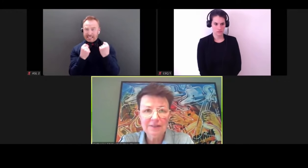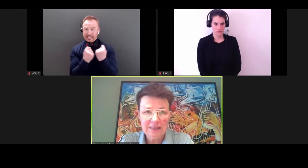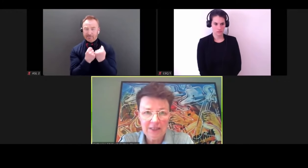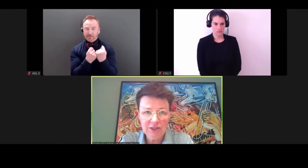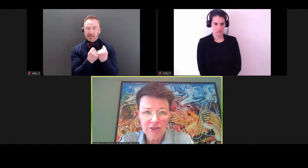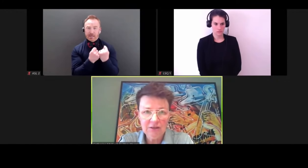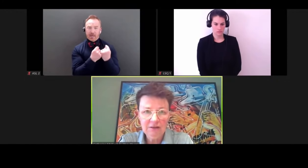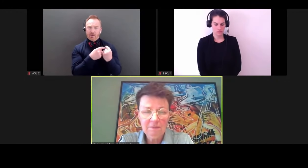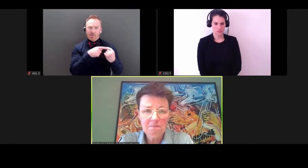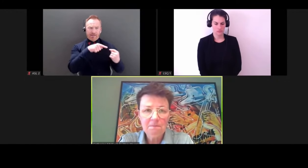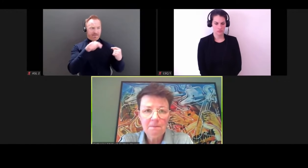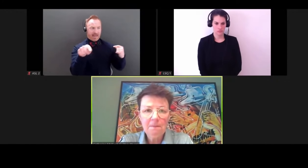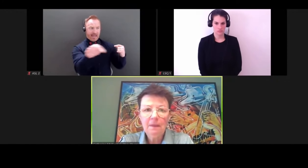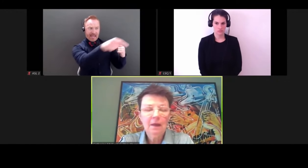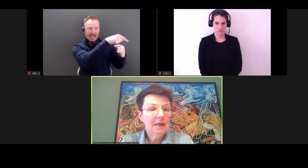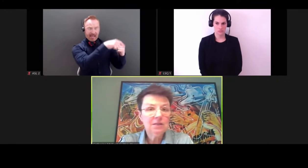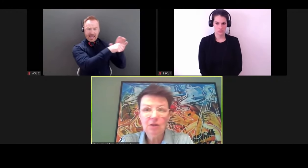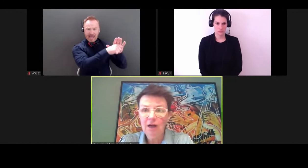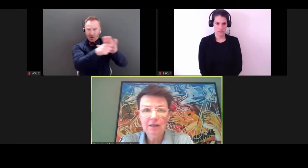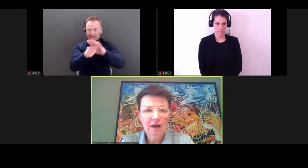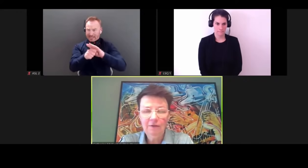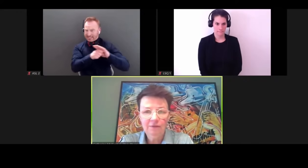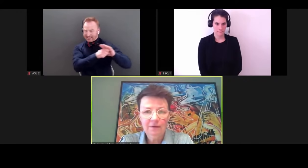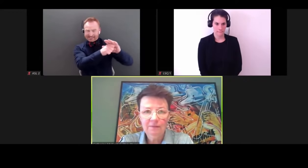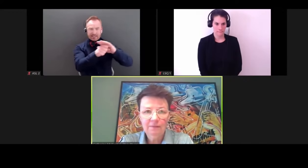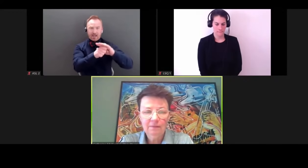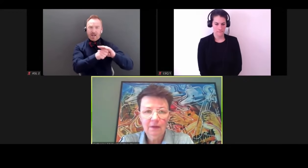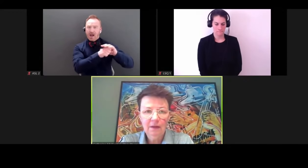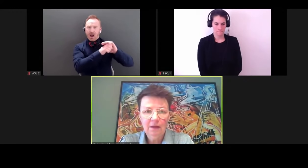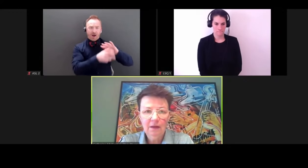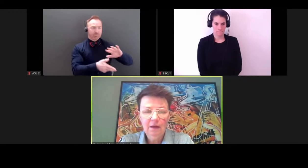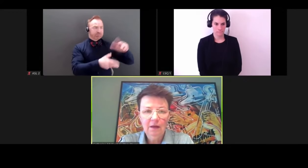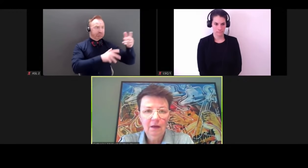under siege is not enough.